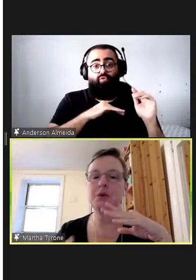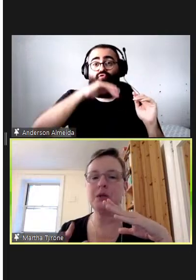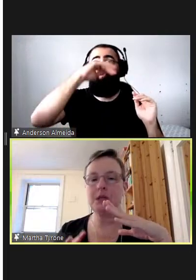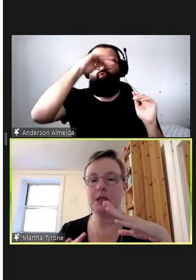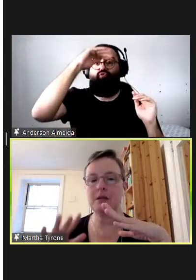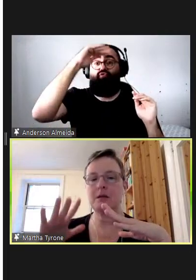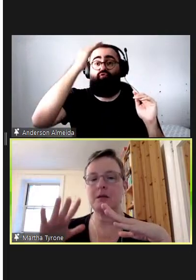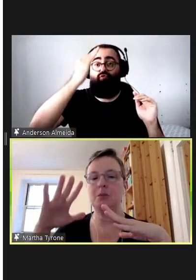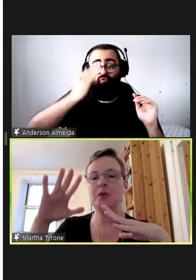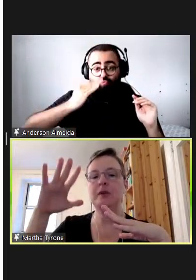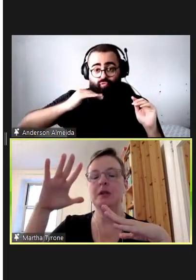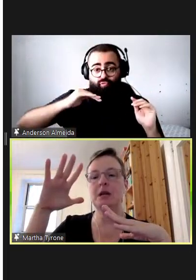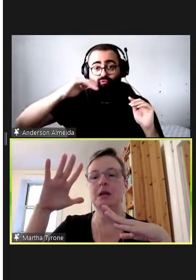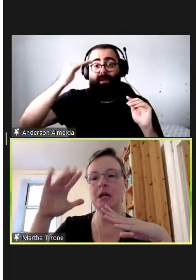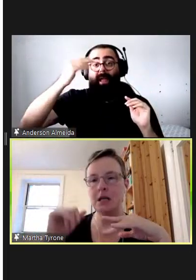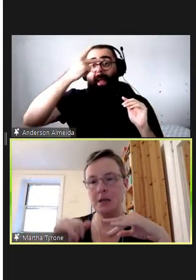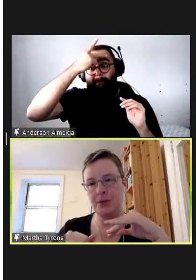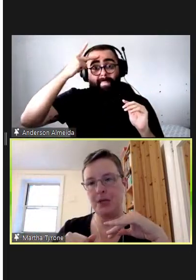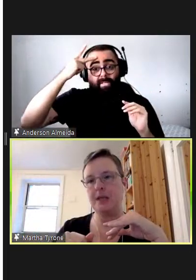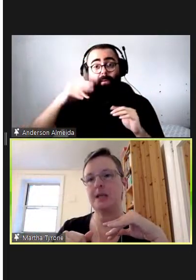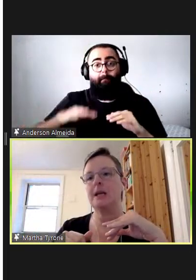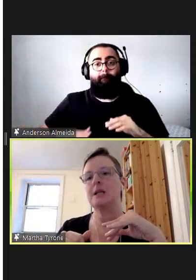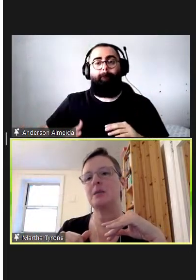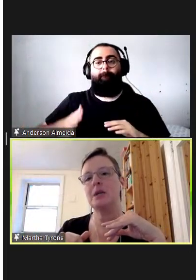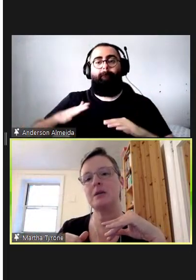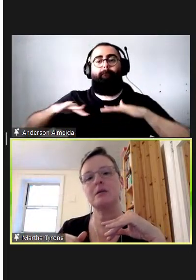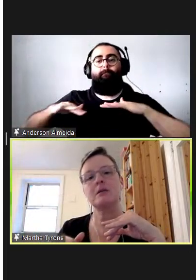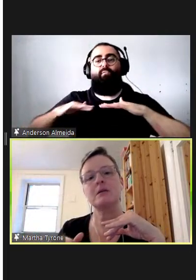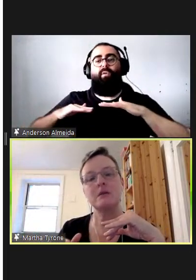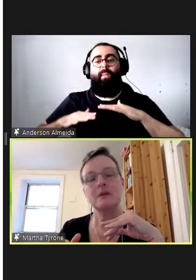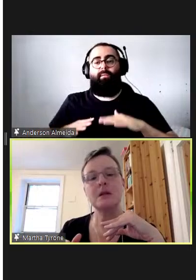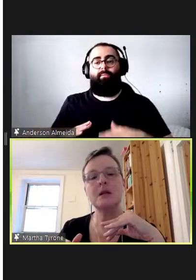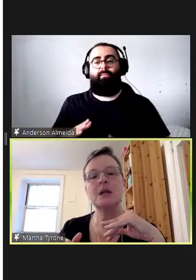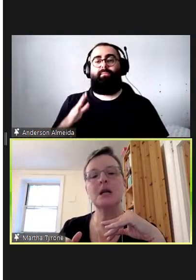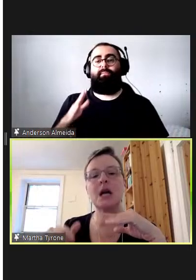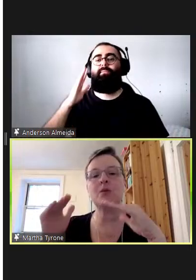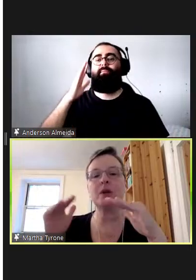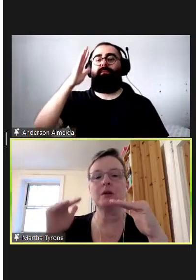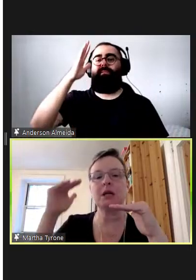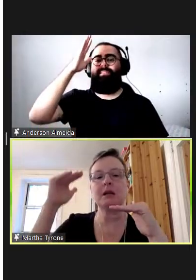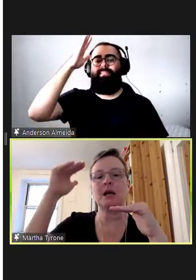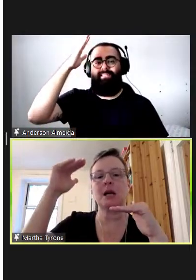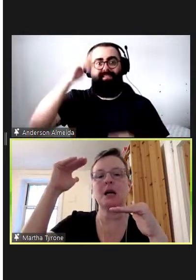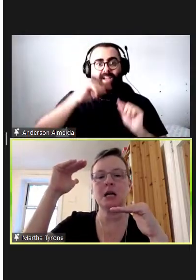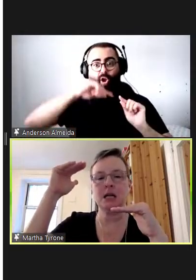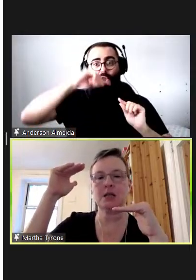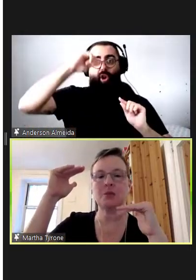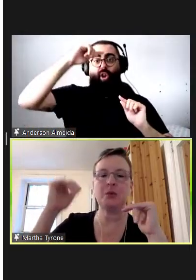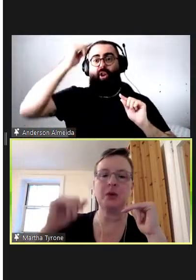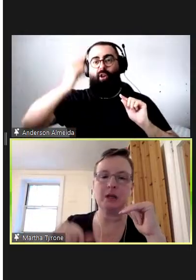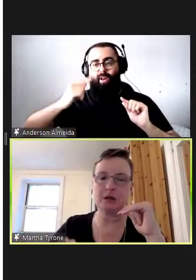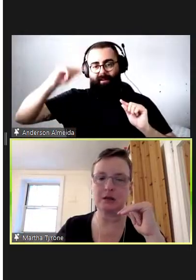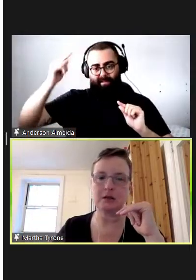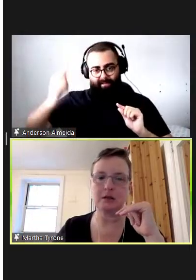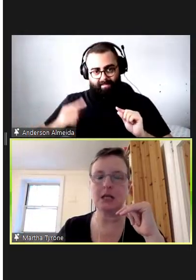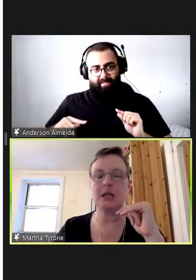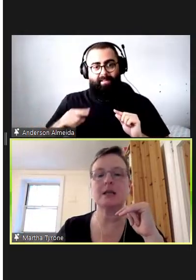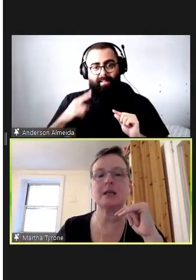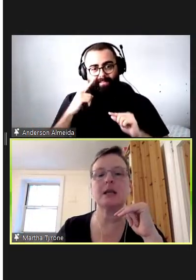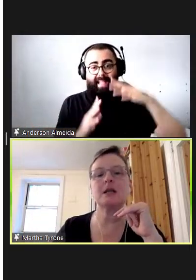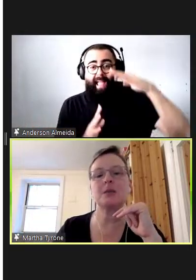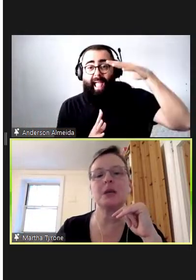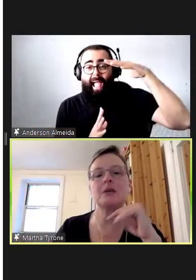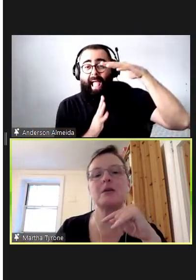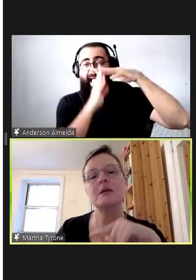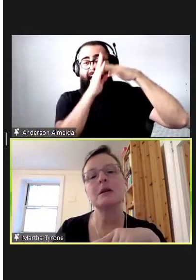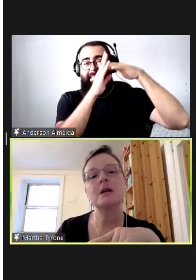the person is moving their hand up in the signing space. And when you get that highest point in the